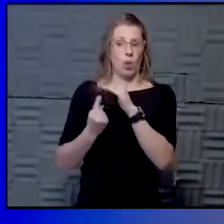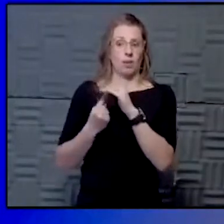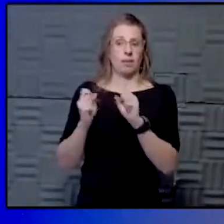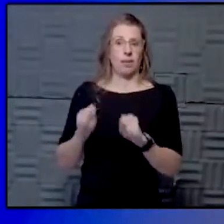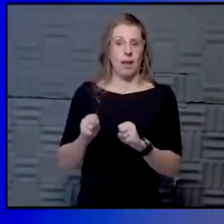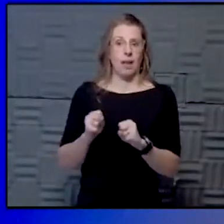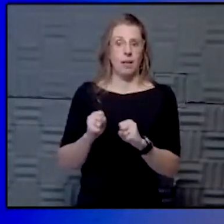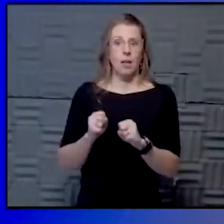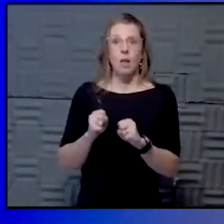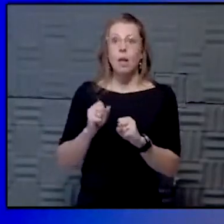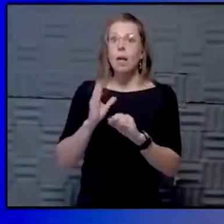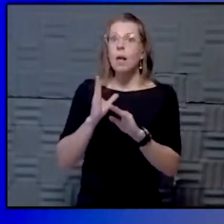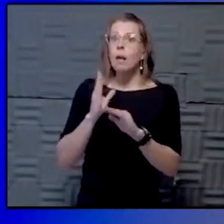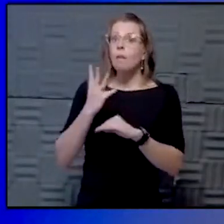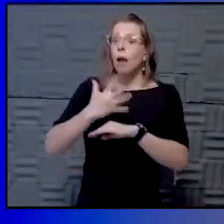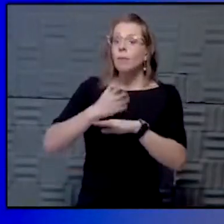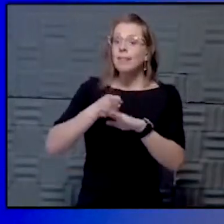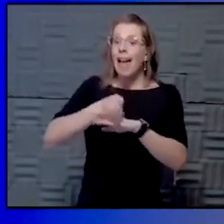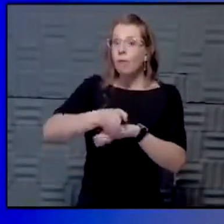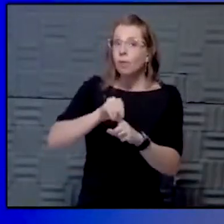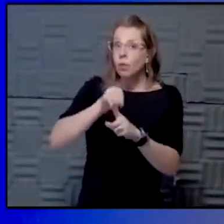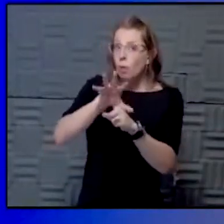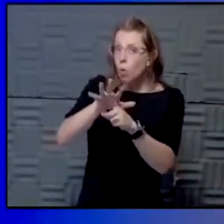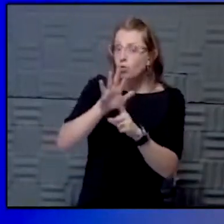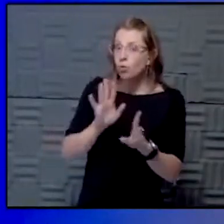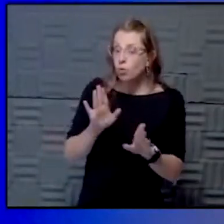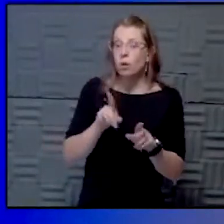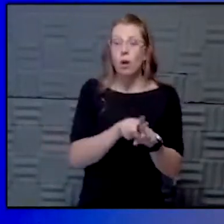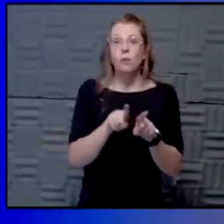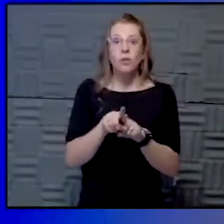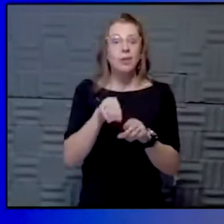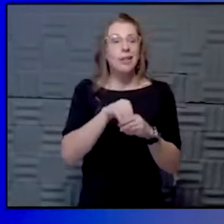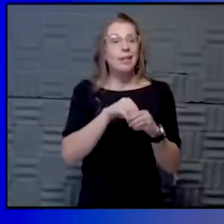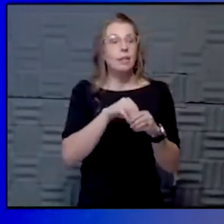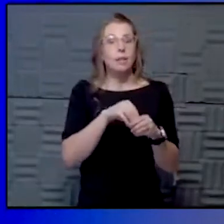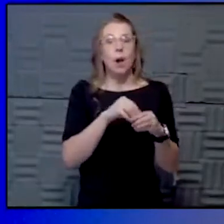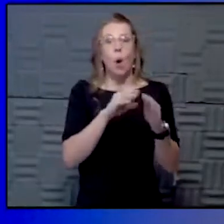early as 5 days after exposure. Now, we also know that in the household,